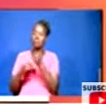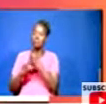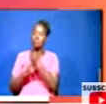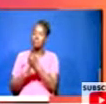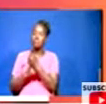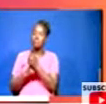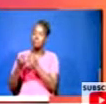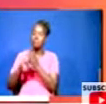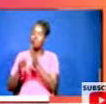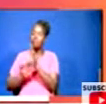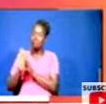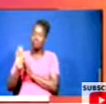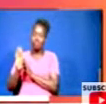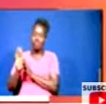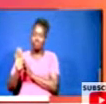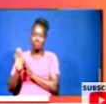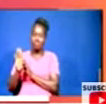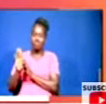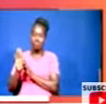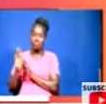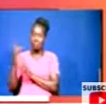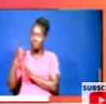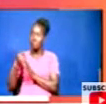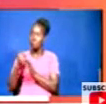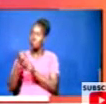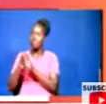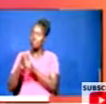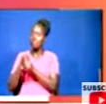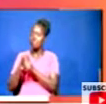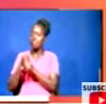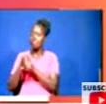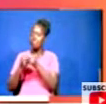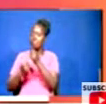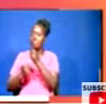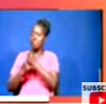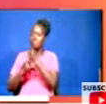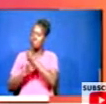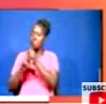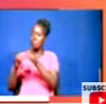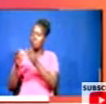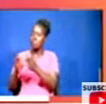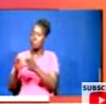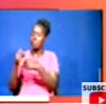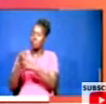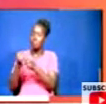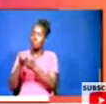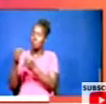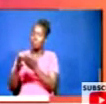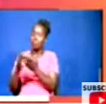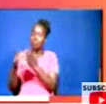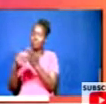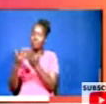industrial development, the other day he was talking about supporting the manufacturers and producers of industrial products